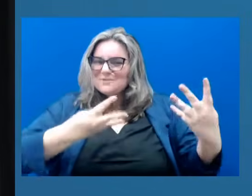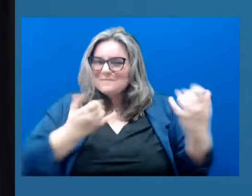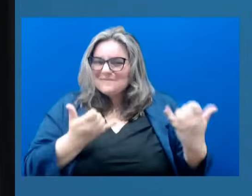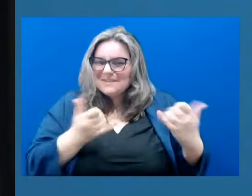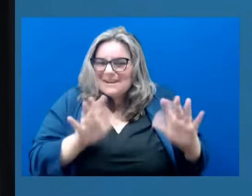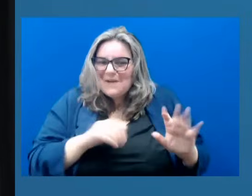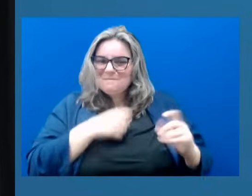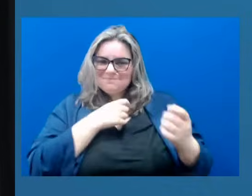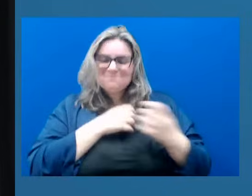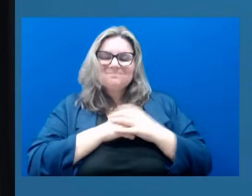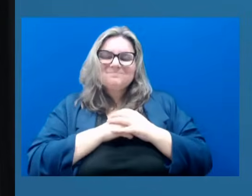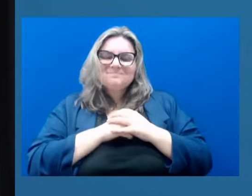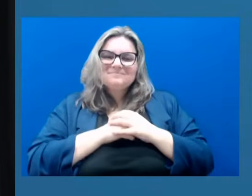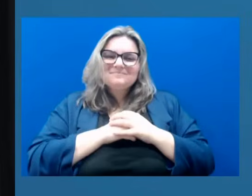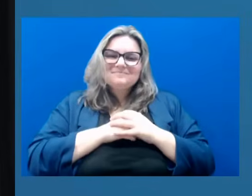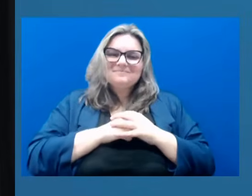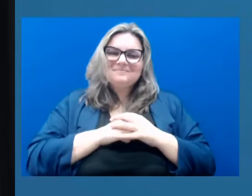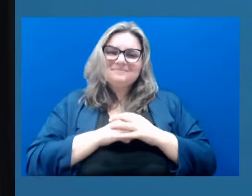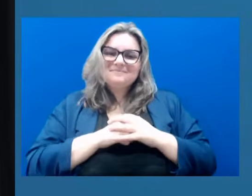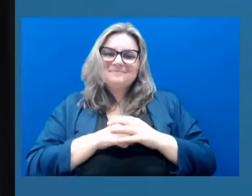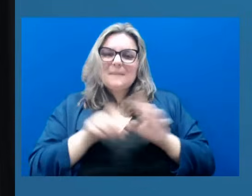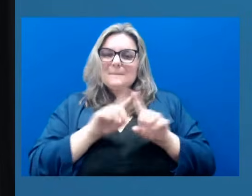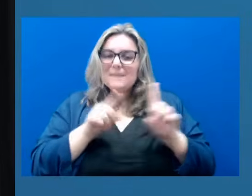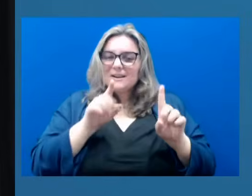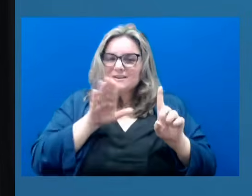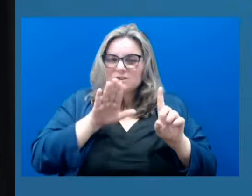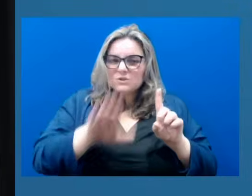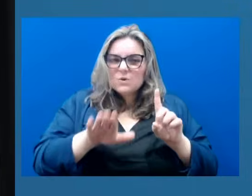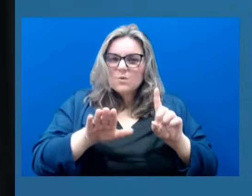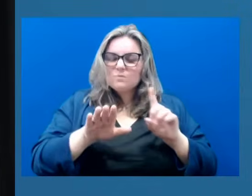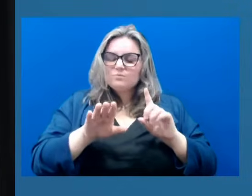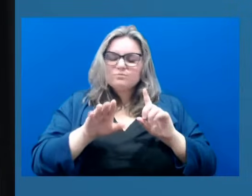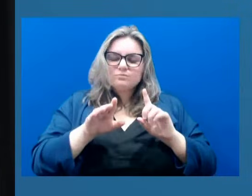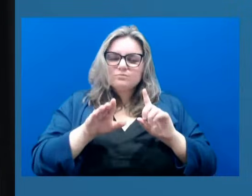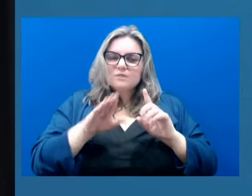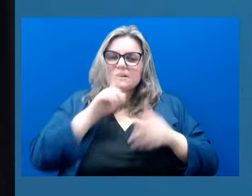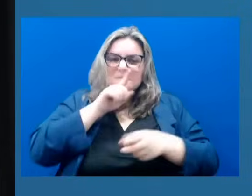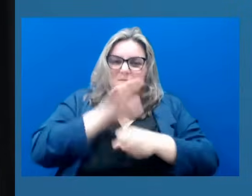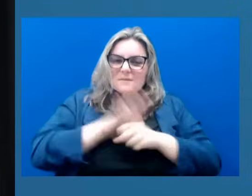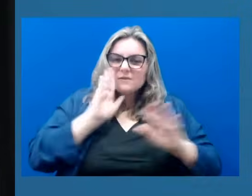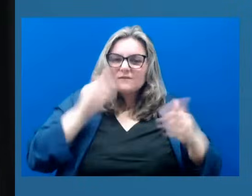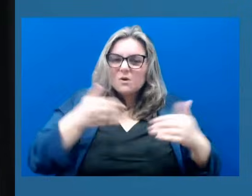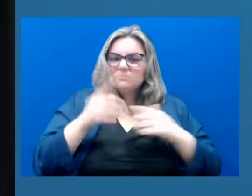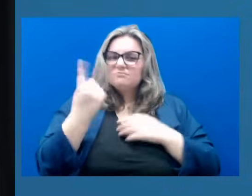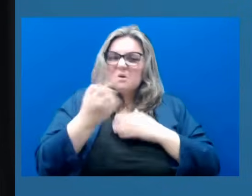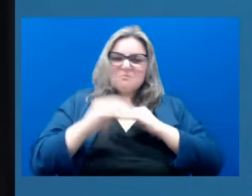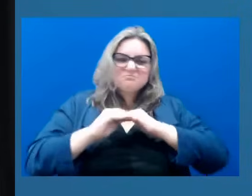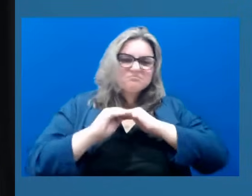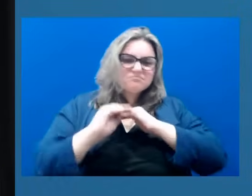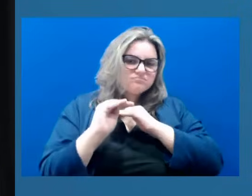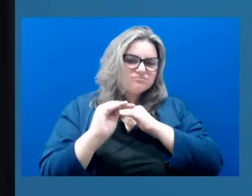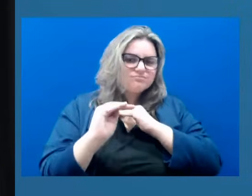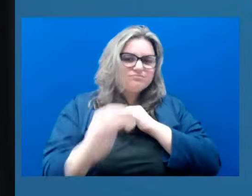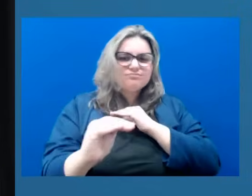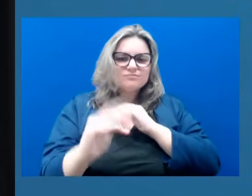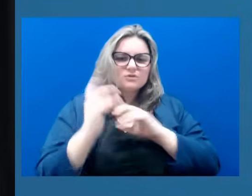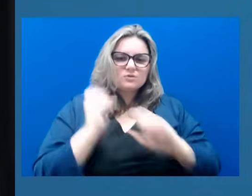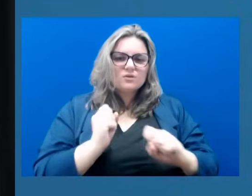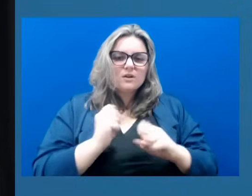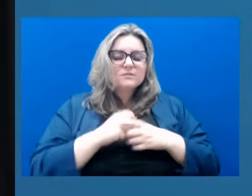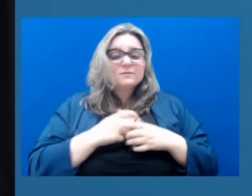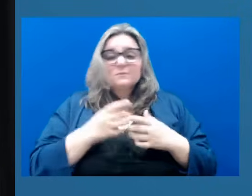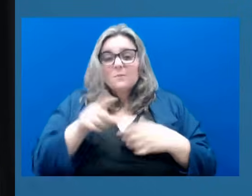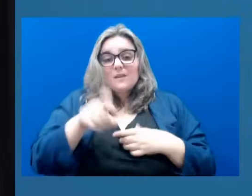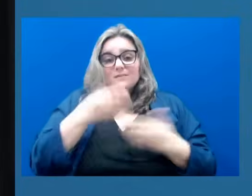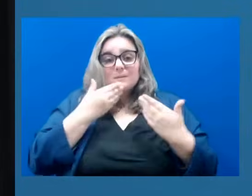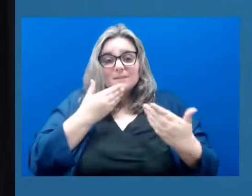but you have never ever wavered in your commitment and focus, and again, we really, really have to say thank you one more time to our